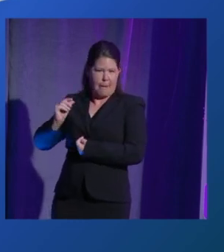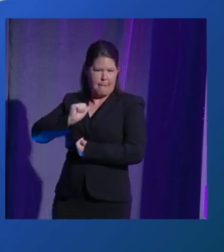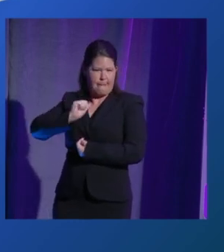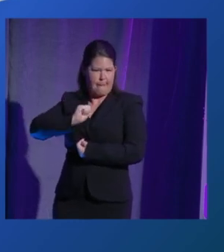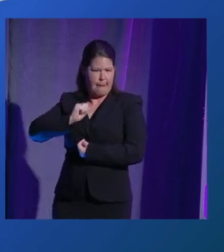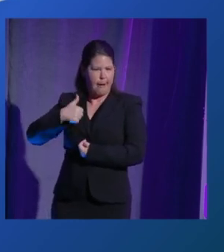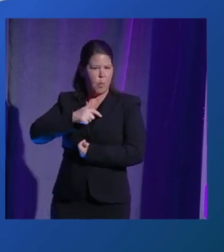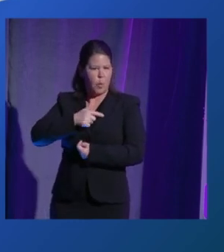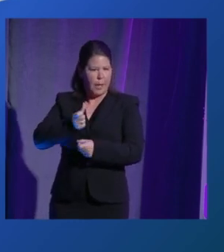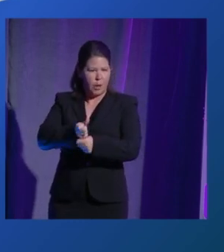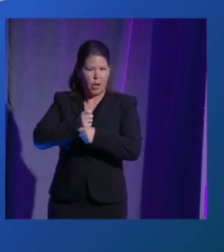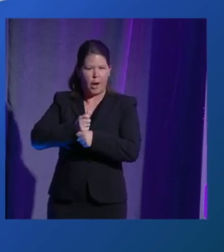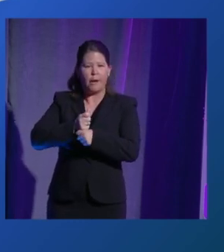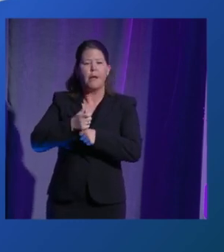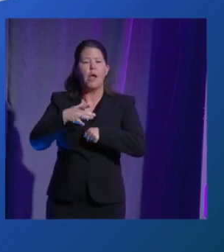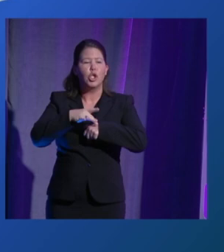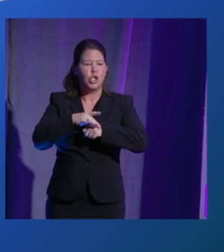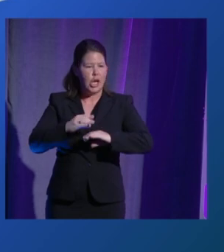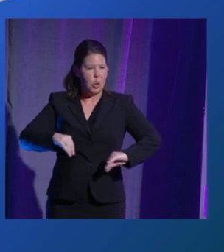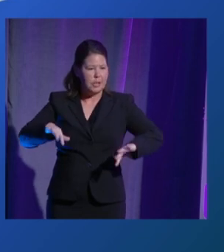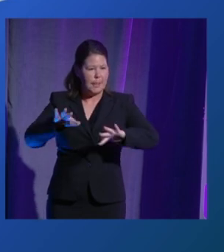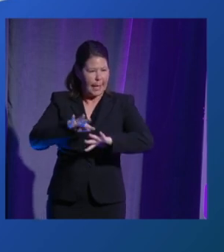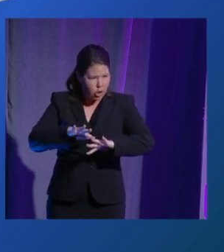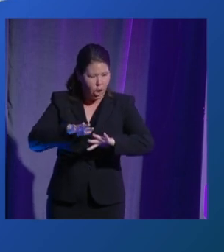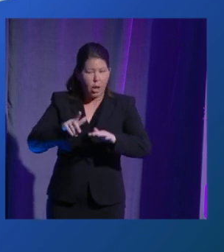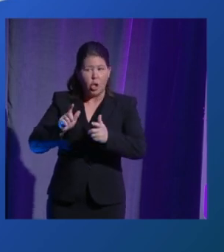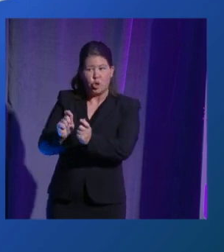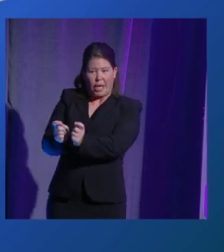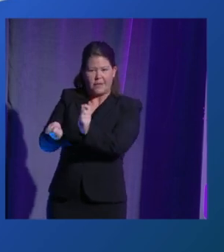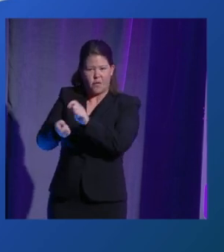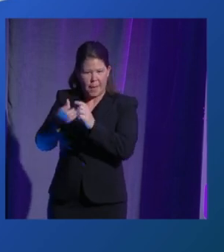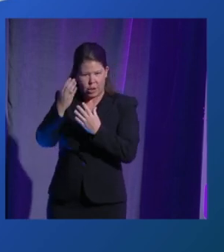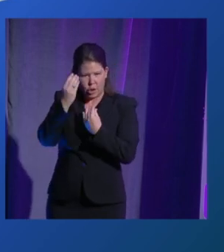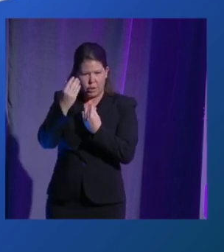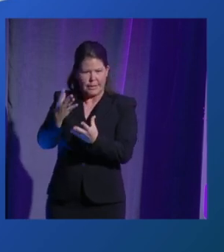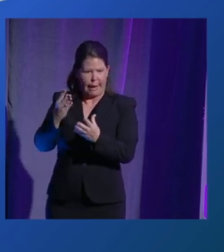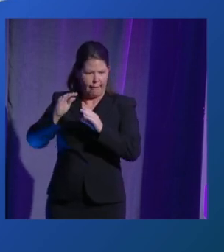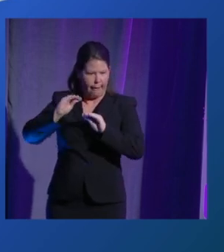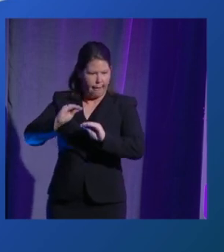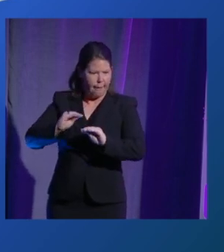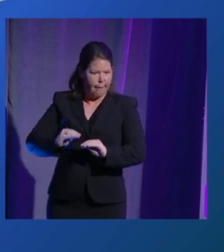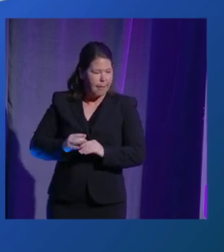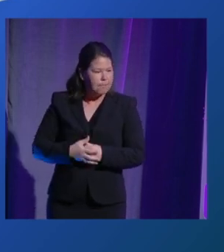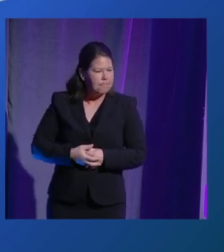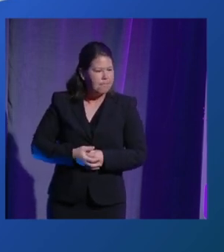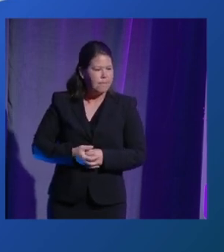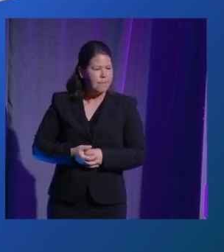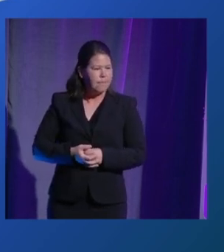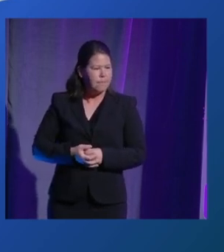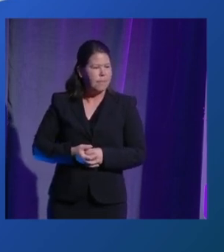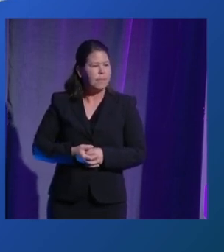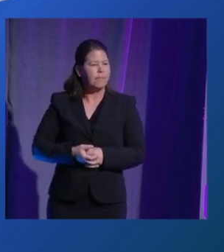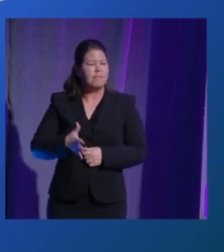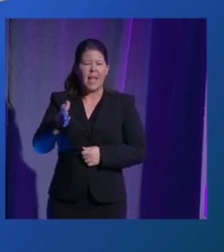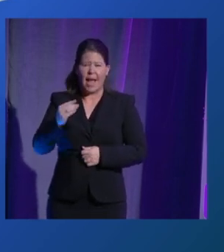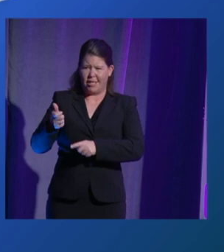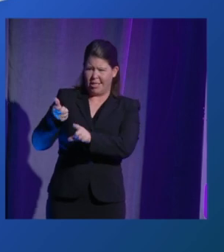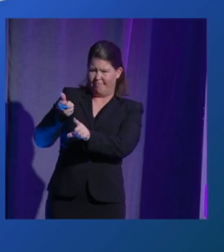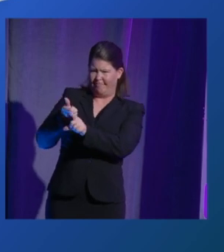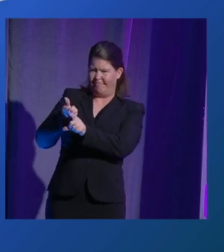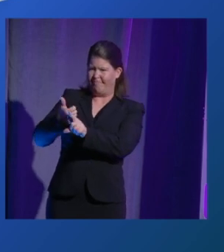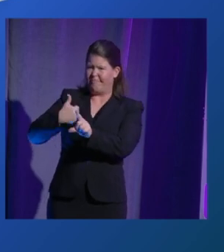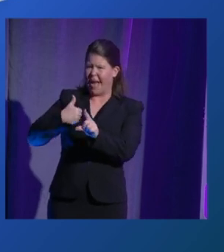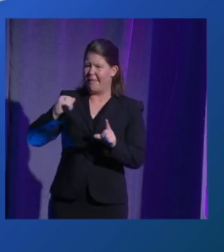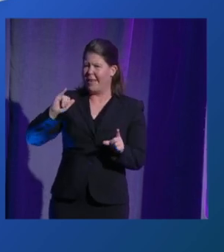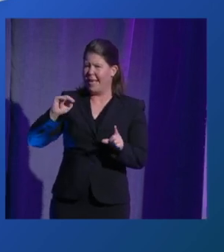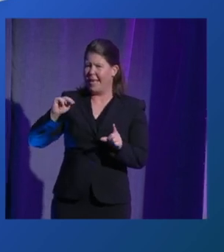for transformational of geospacial data towards action actionable U you know insights supporting a